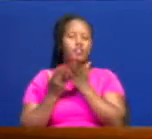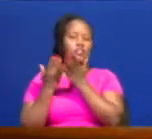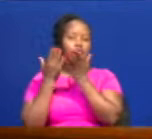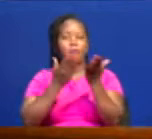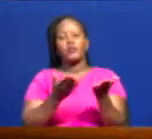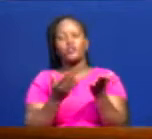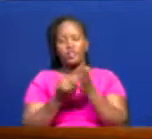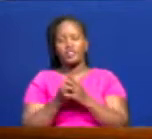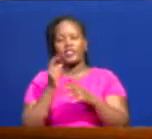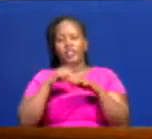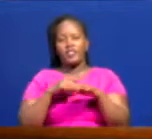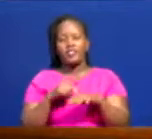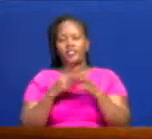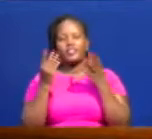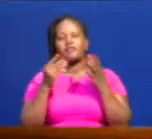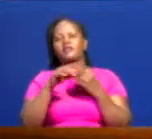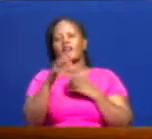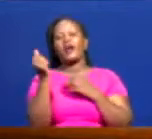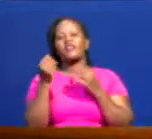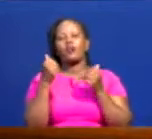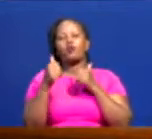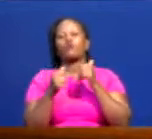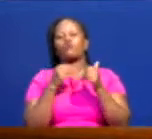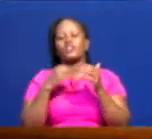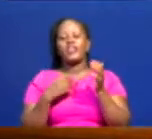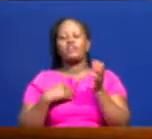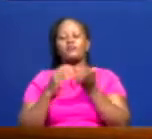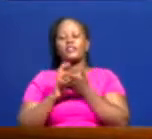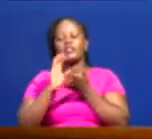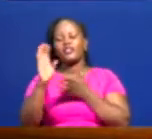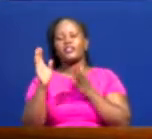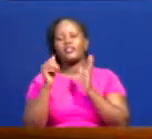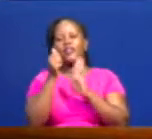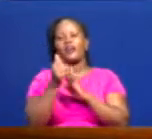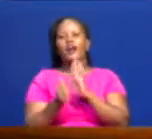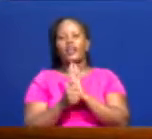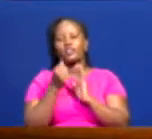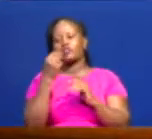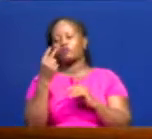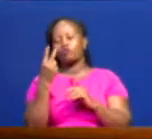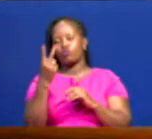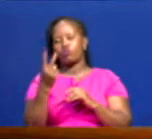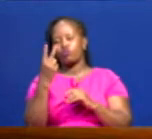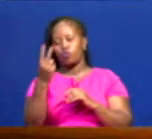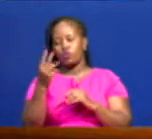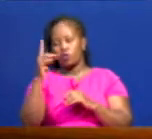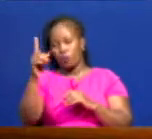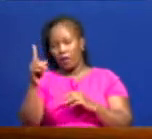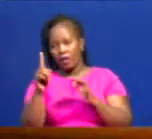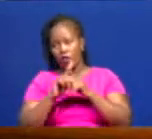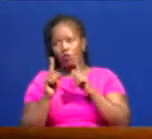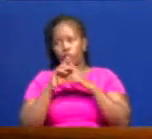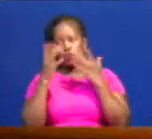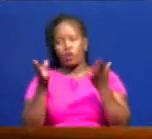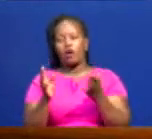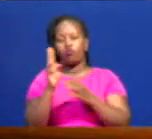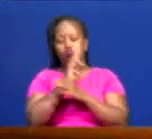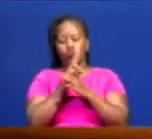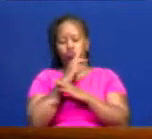the estimates submitted under Article 221 contain estimates of expenditure of the Chapter